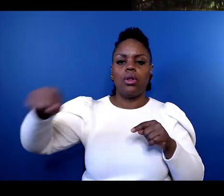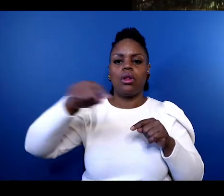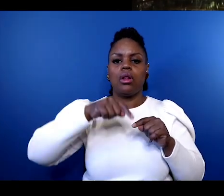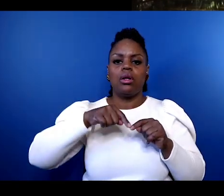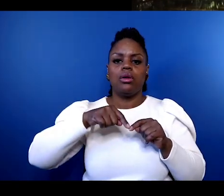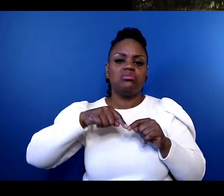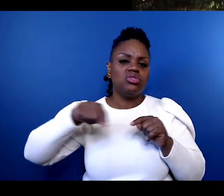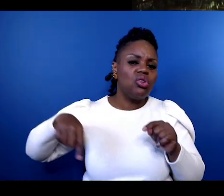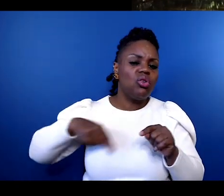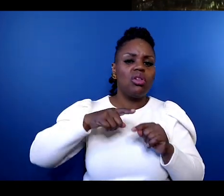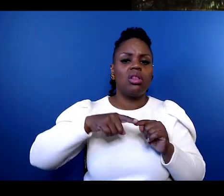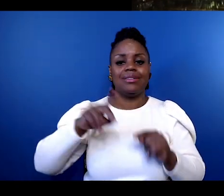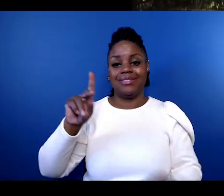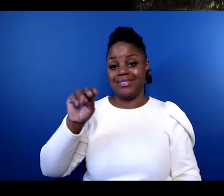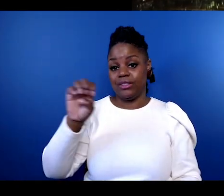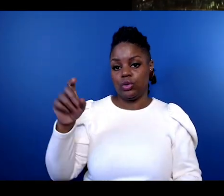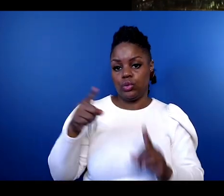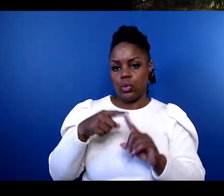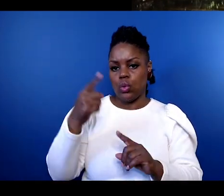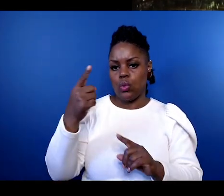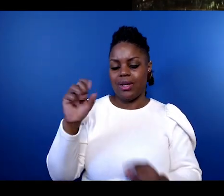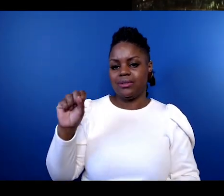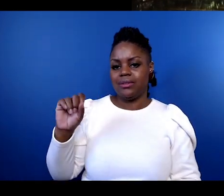mat. And just go with that.